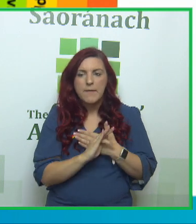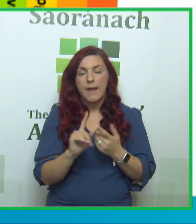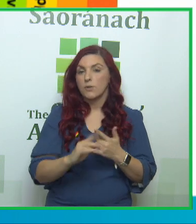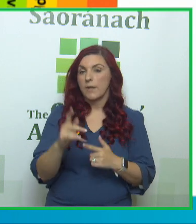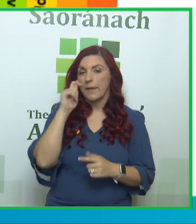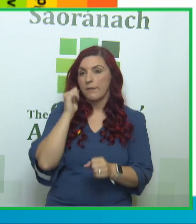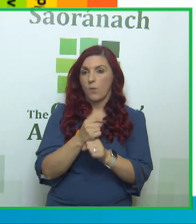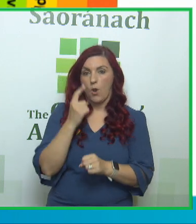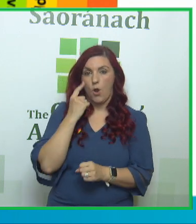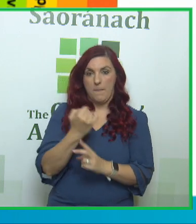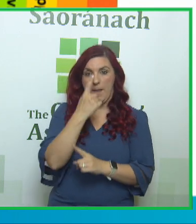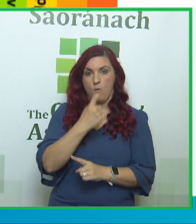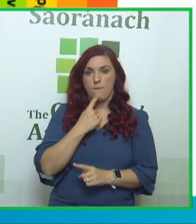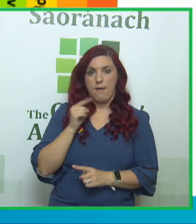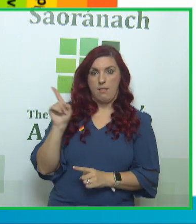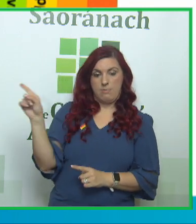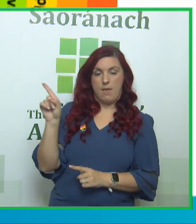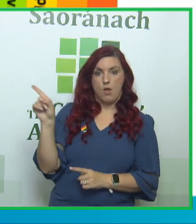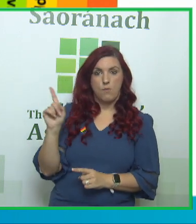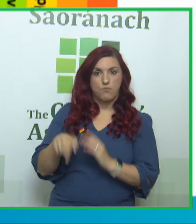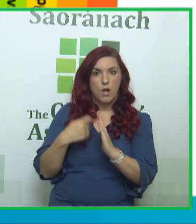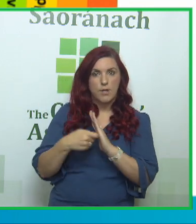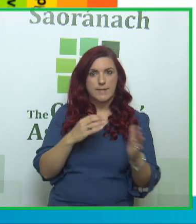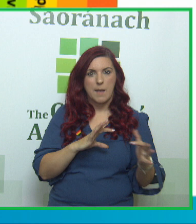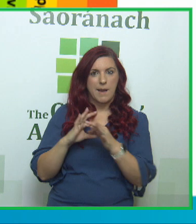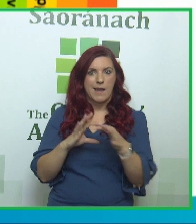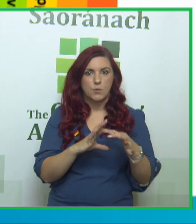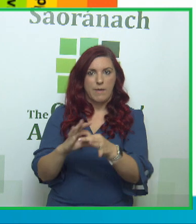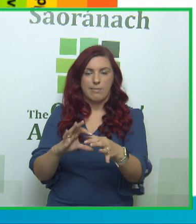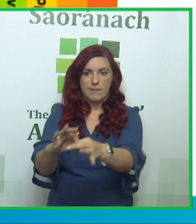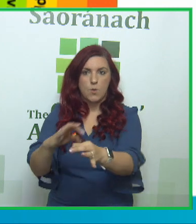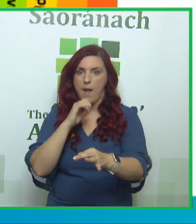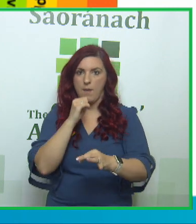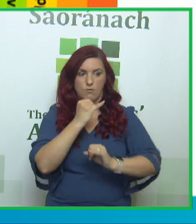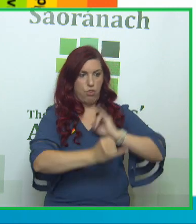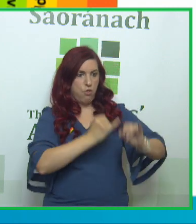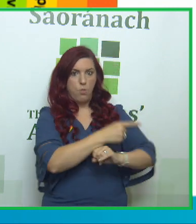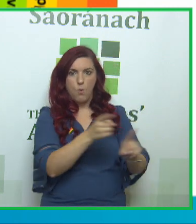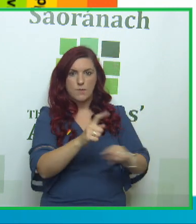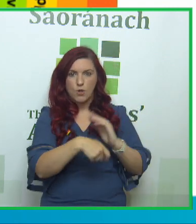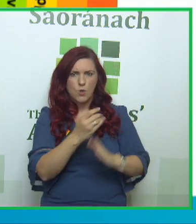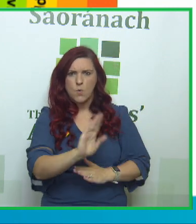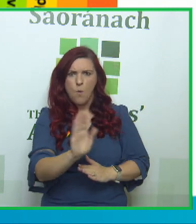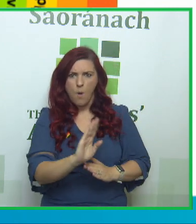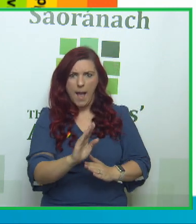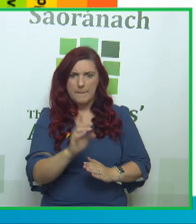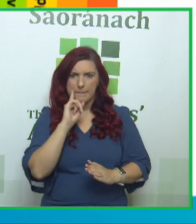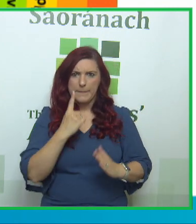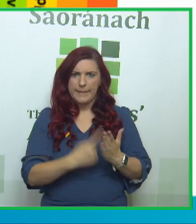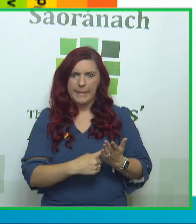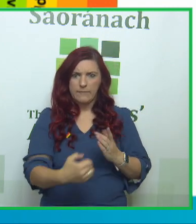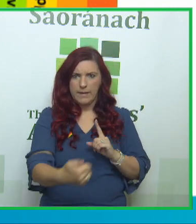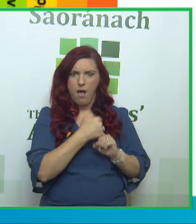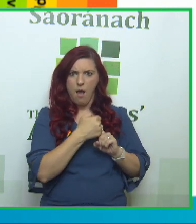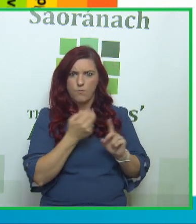at my profile, they are projects that I'm aligned with, so I'm absolutely not opposing harm reduction in any way, so don't take that